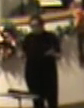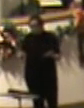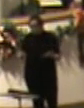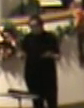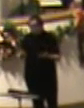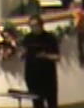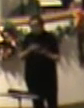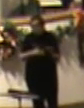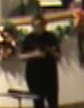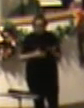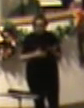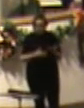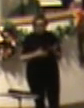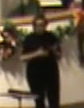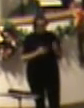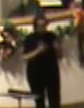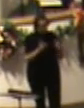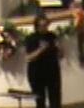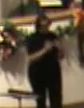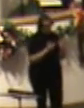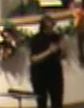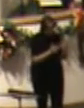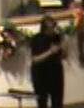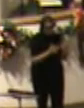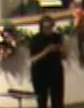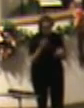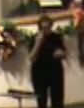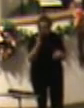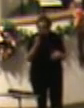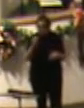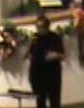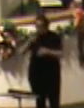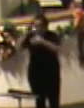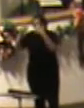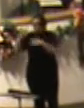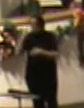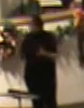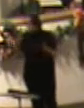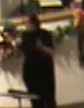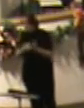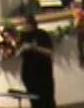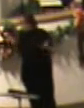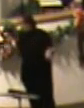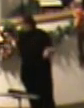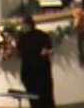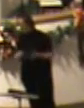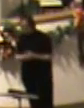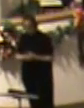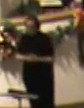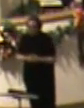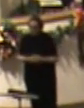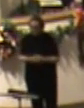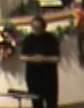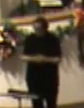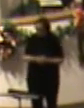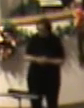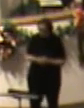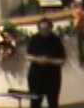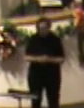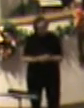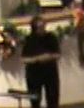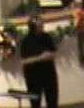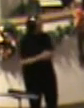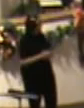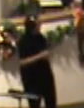some you'll stay in touch with, some you may never know until we all get to heaven. I was going to sing the Ray Bolt song, but I won't do that to